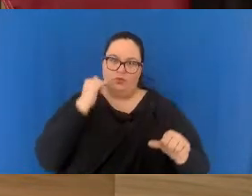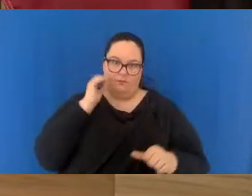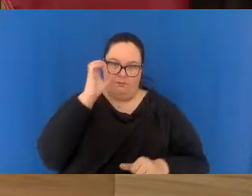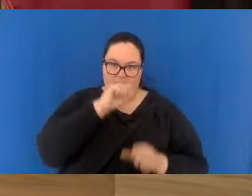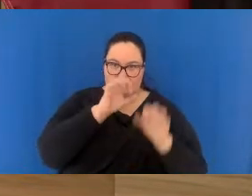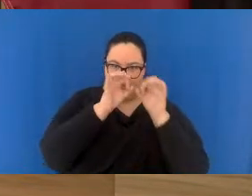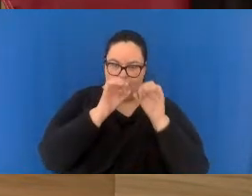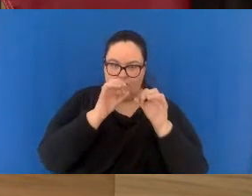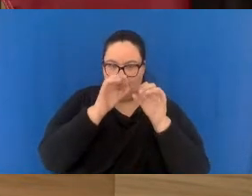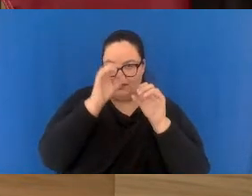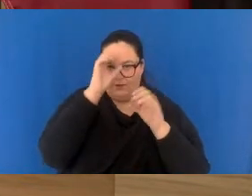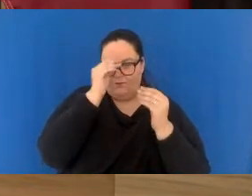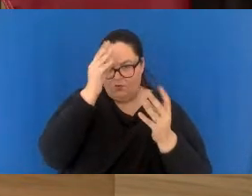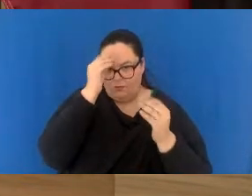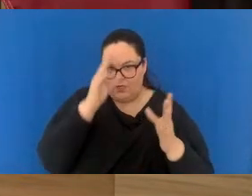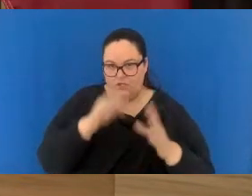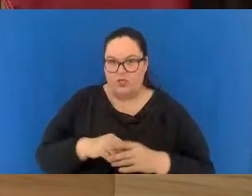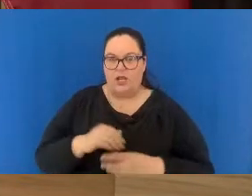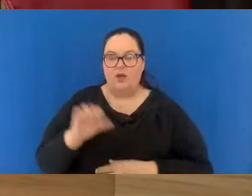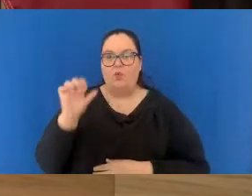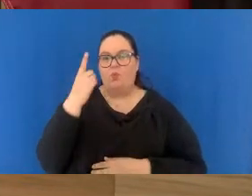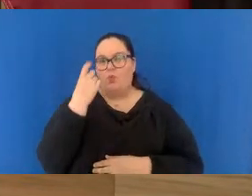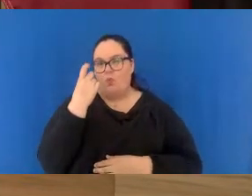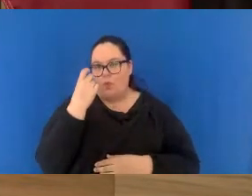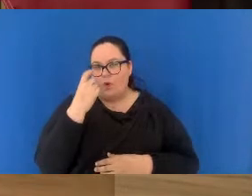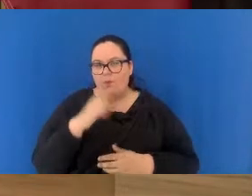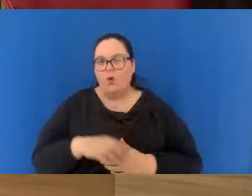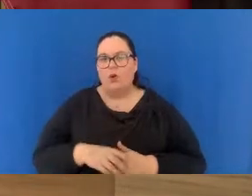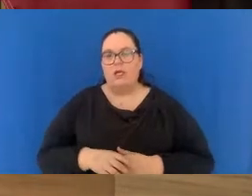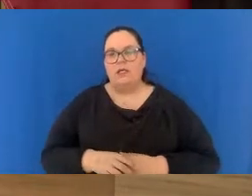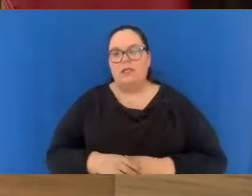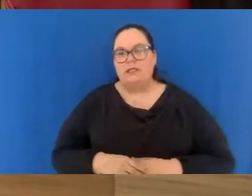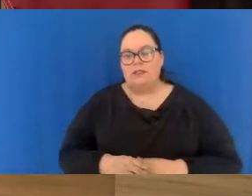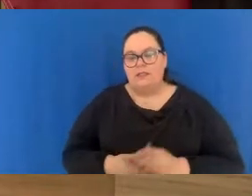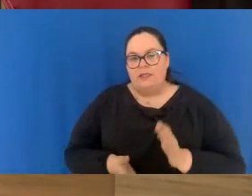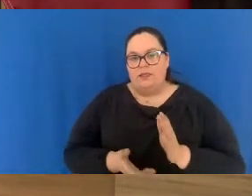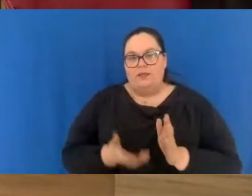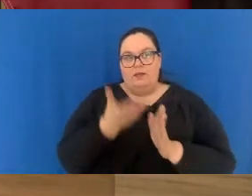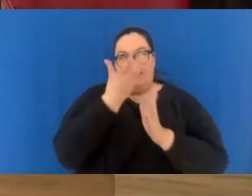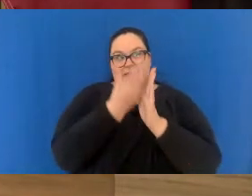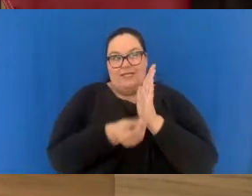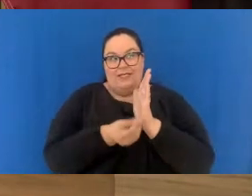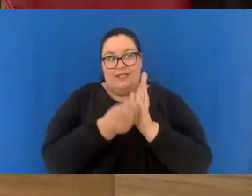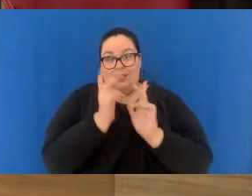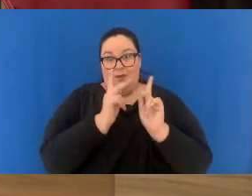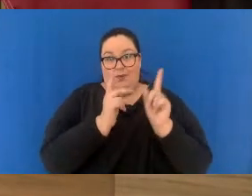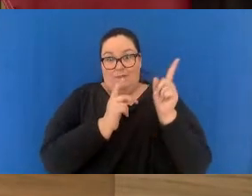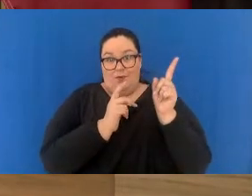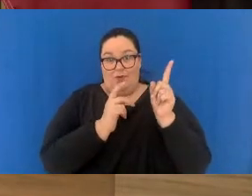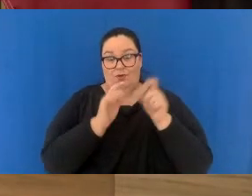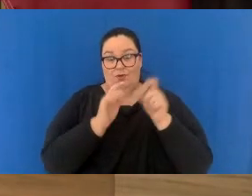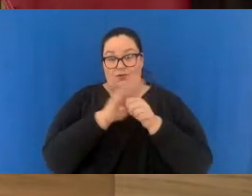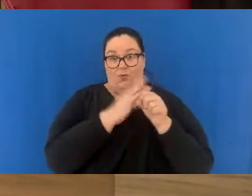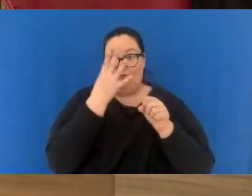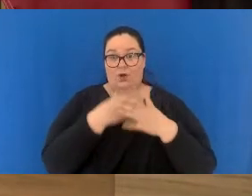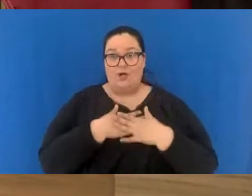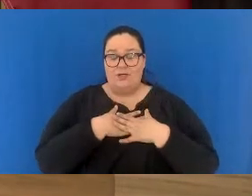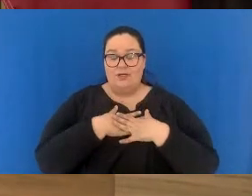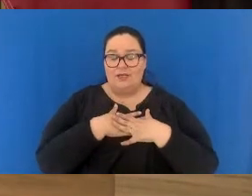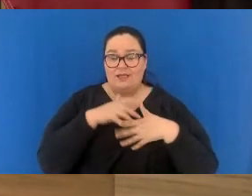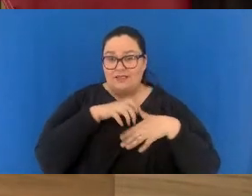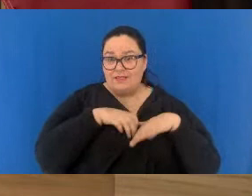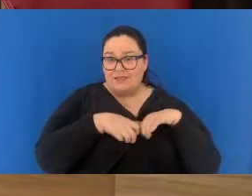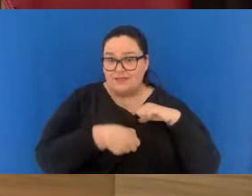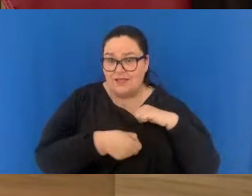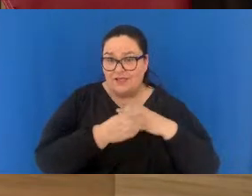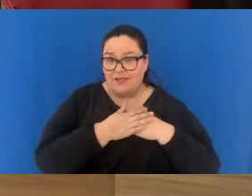information. And I guess the other thing, the deaths in Zone 4, again, are very sad, and we